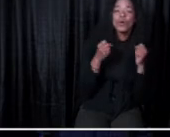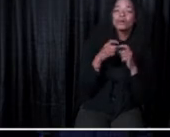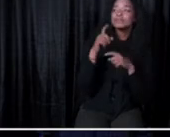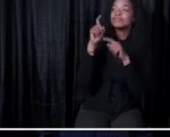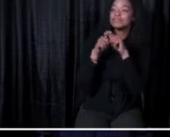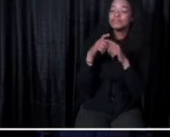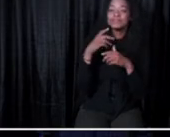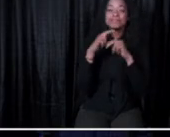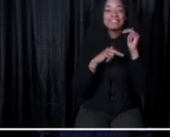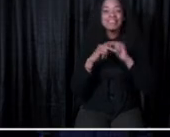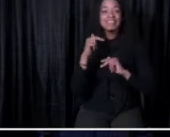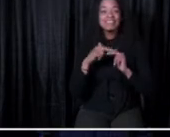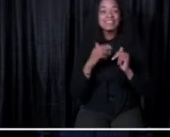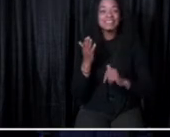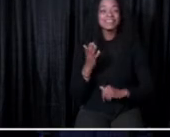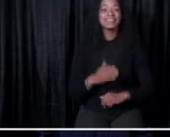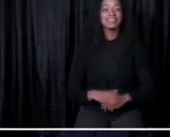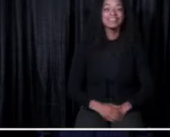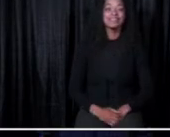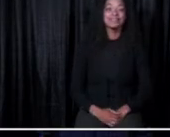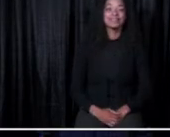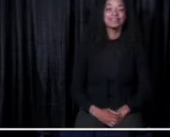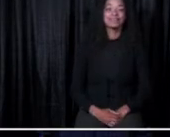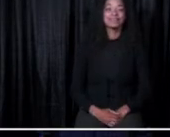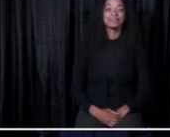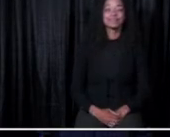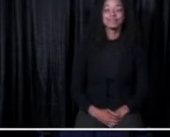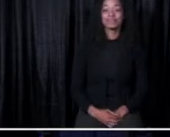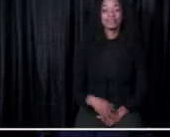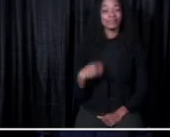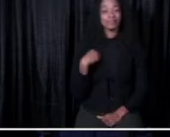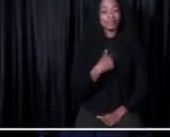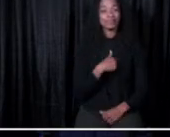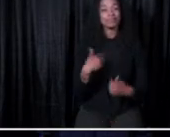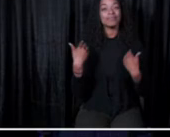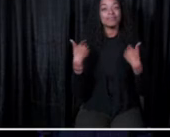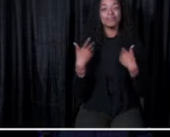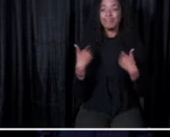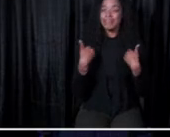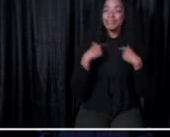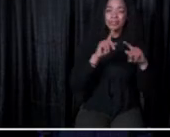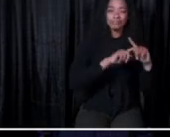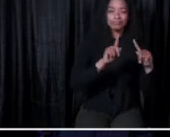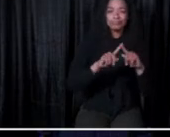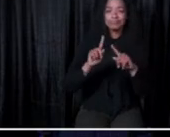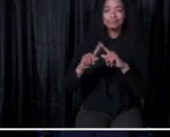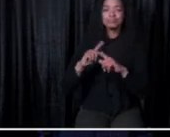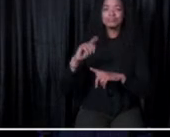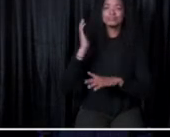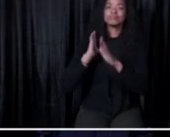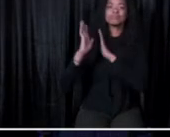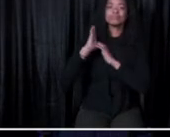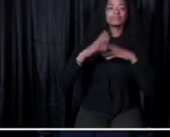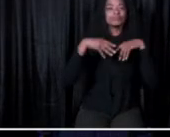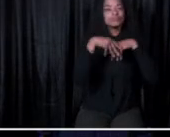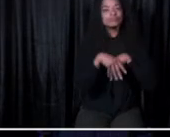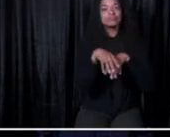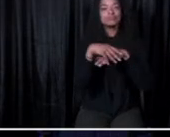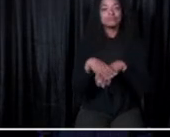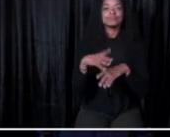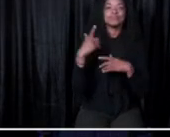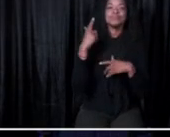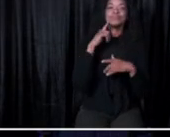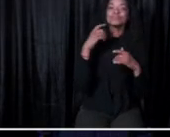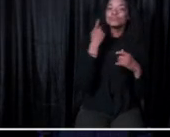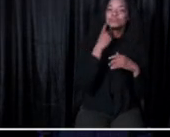march following, of all things, a mace, as if we were going into battle. We wear funny